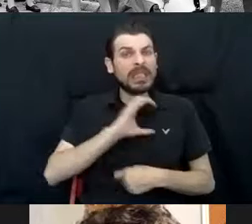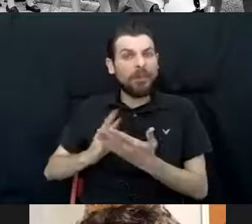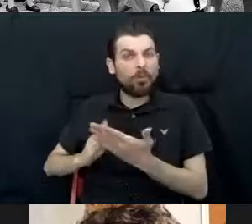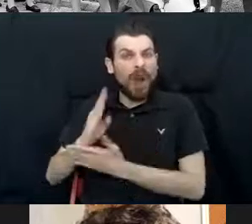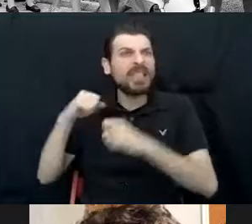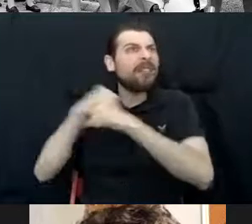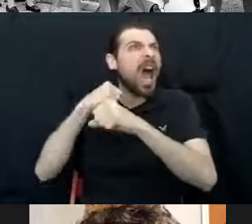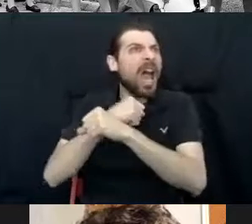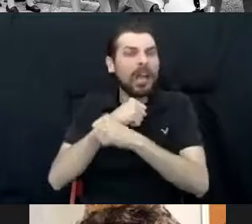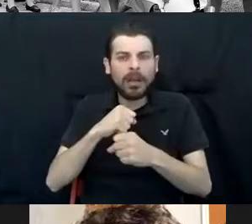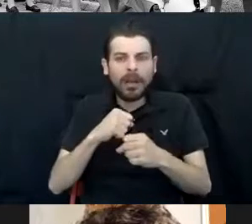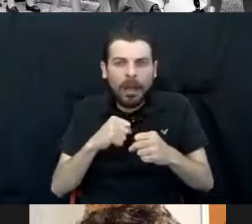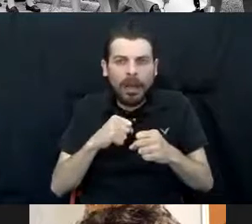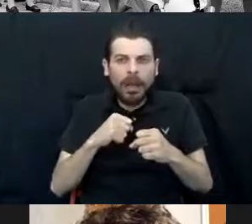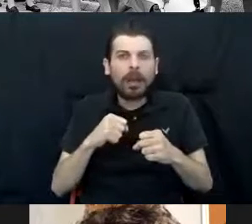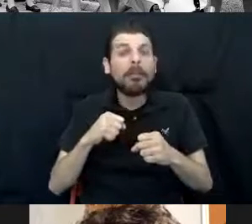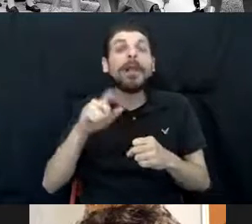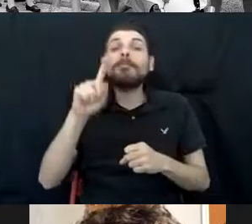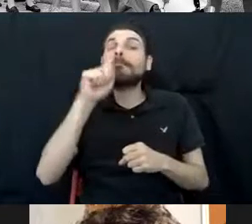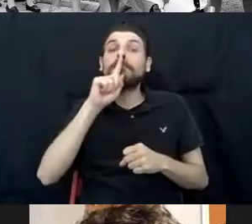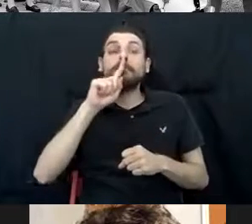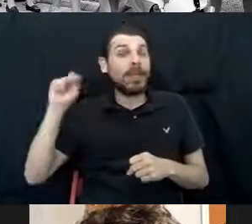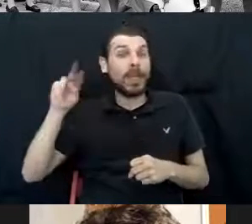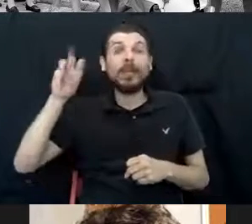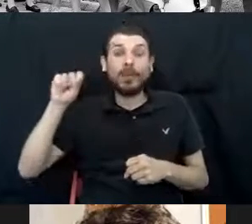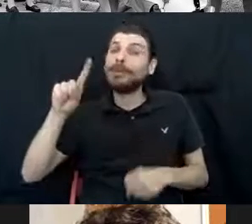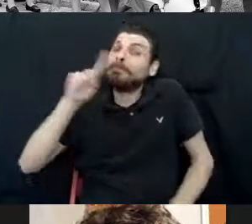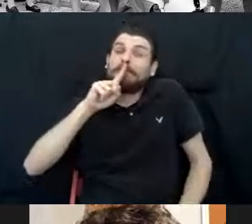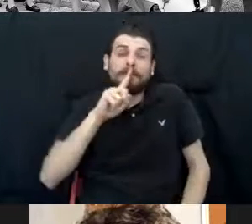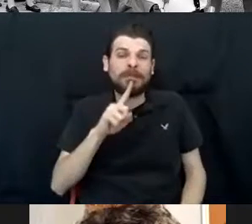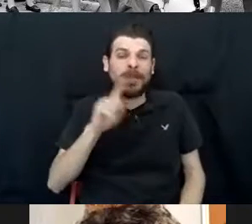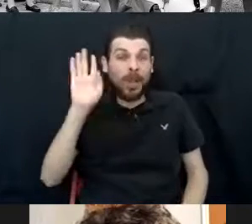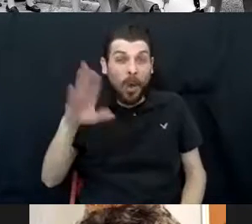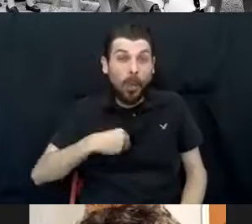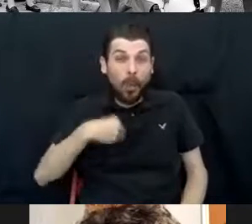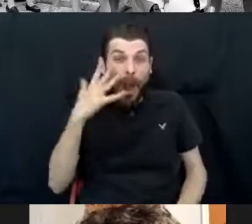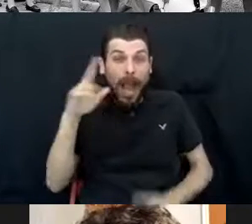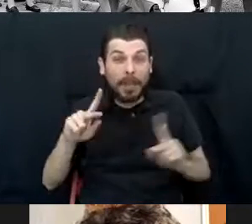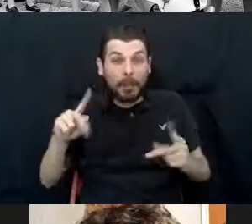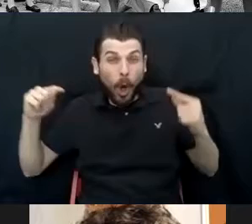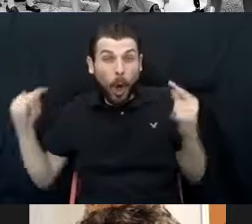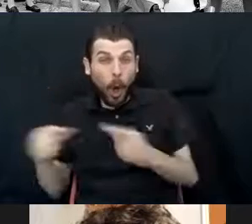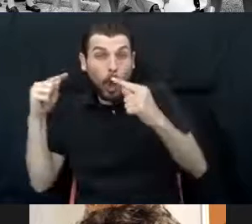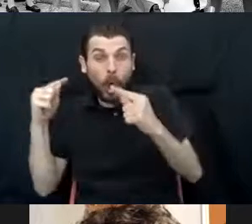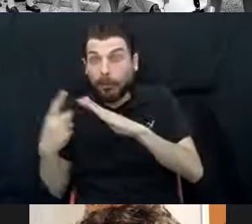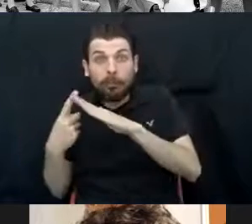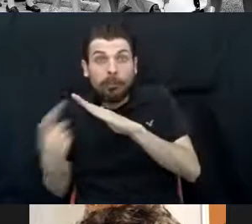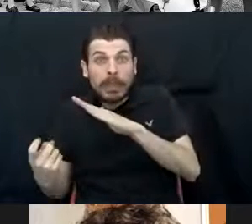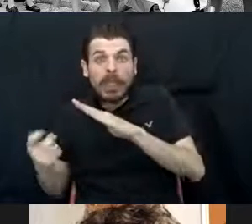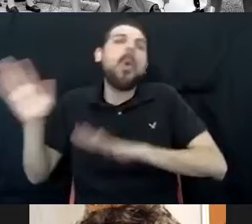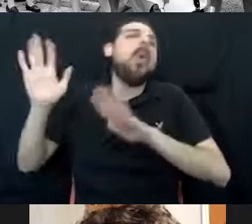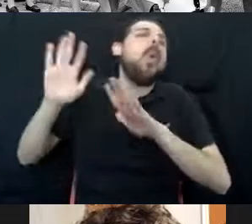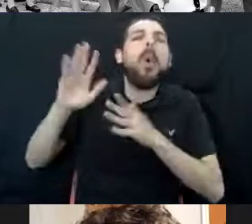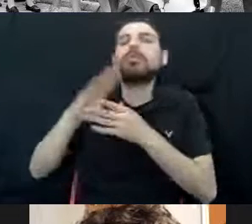here is that when white people got hurt, everybody knew about it. It was an international incident.